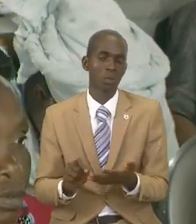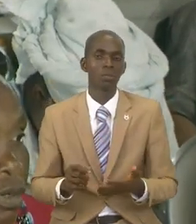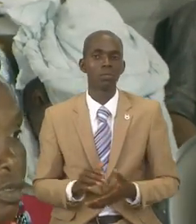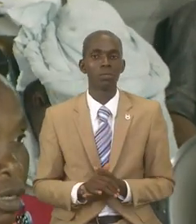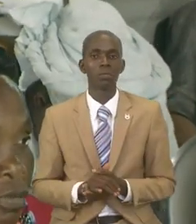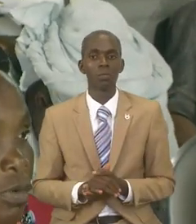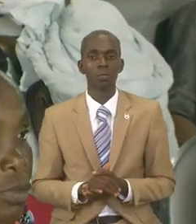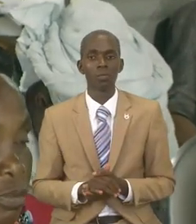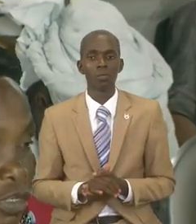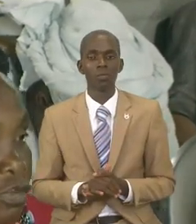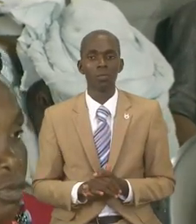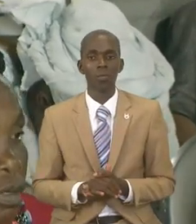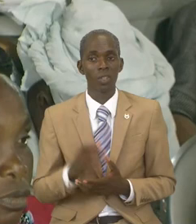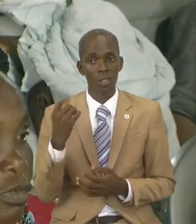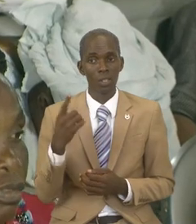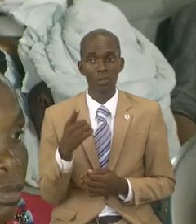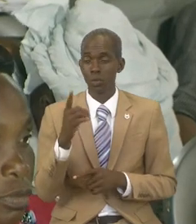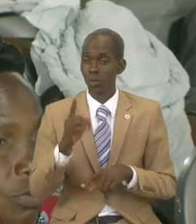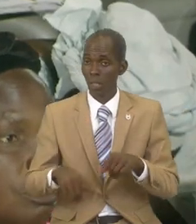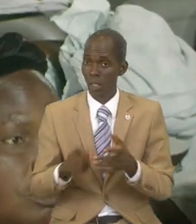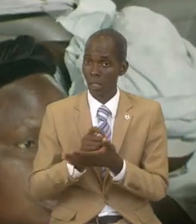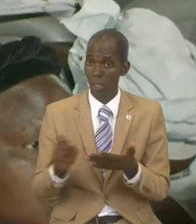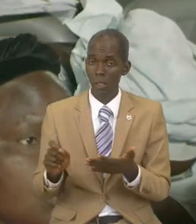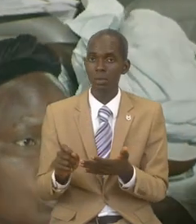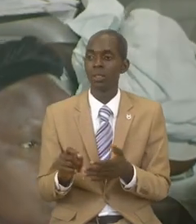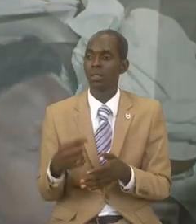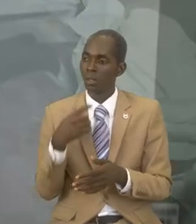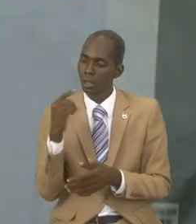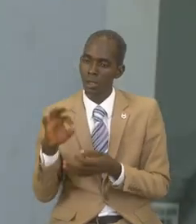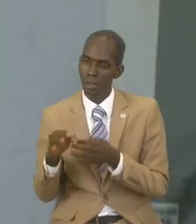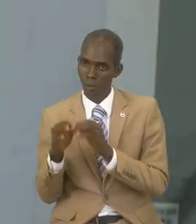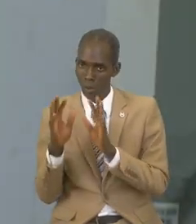Don't sit down until you are attended to.